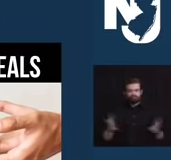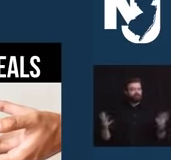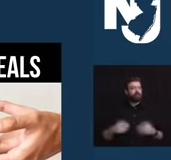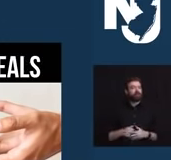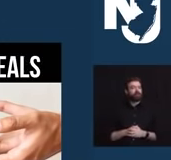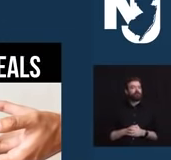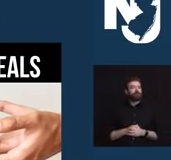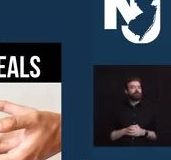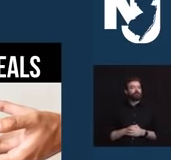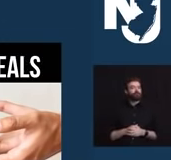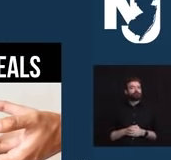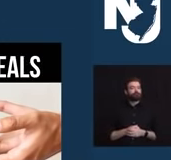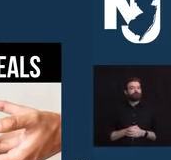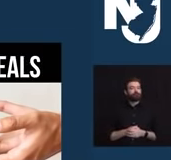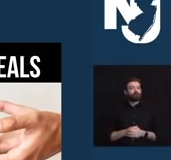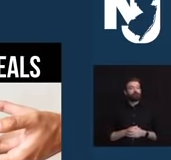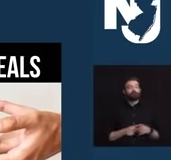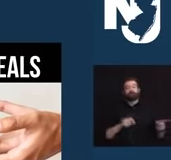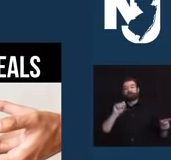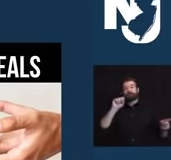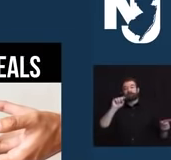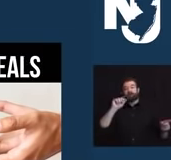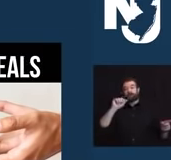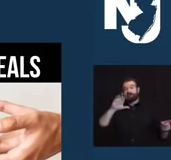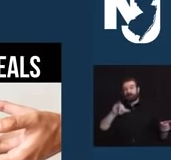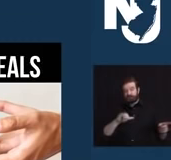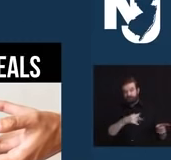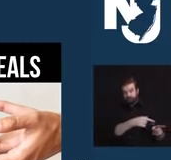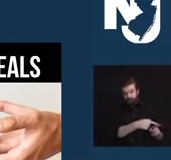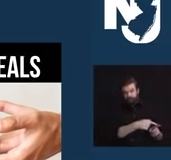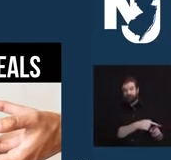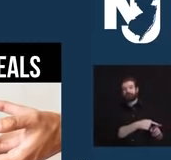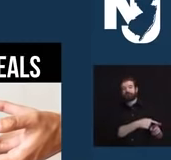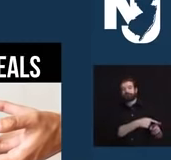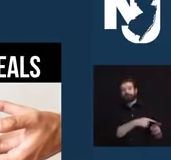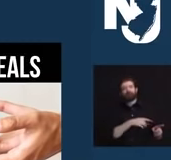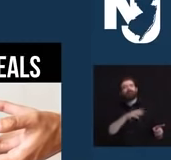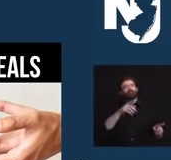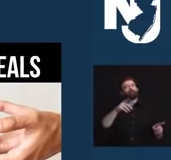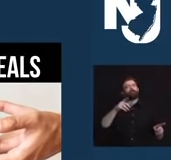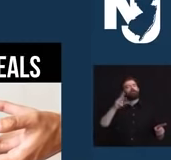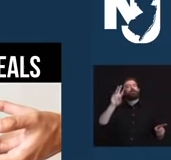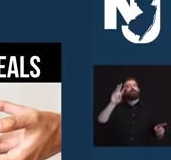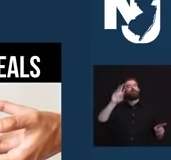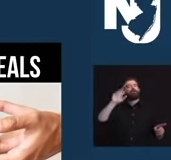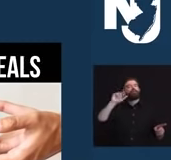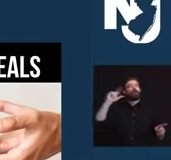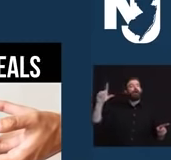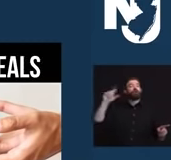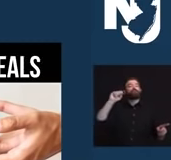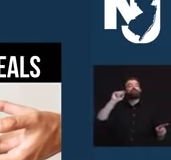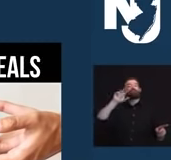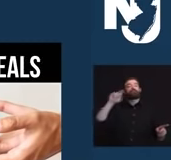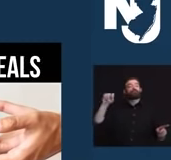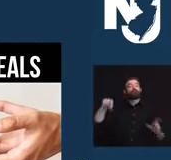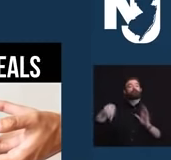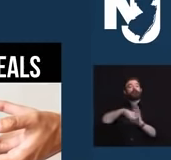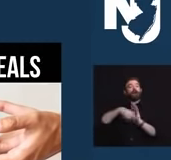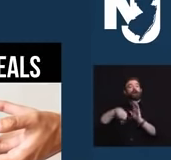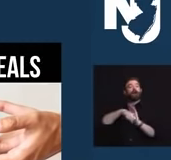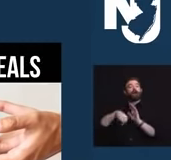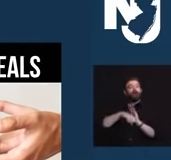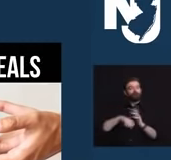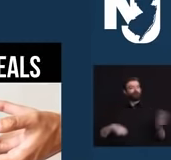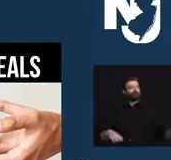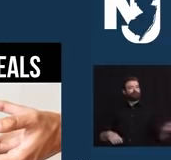invited to ring the closing bell on the NASDAQ exchange this past January. And more recently, the Health Barn Foundation received